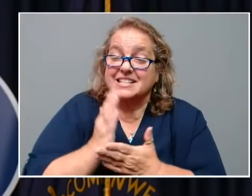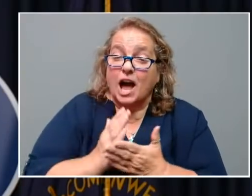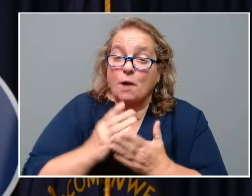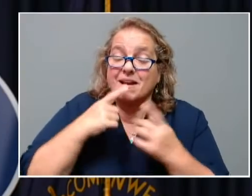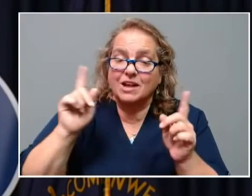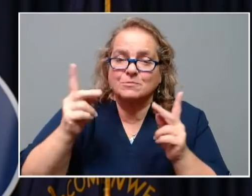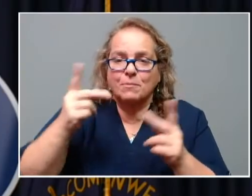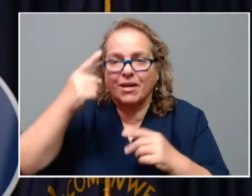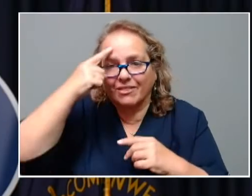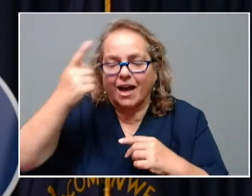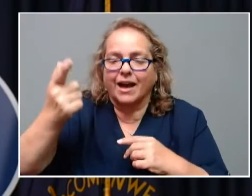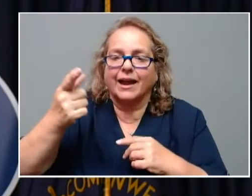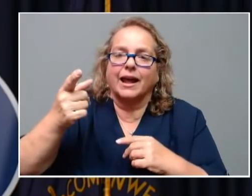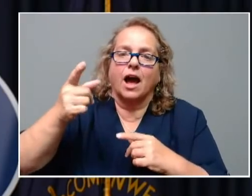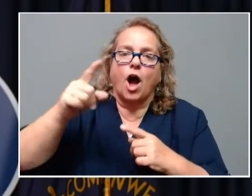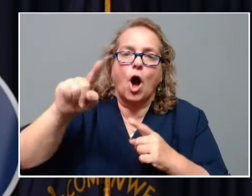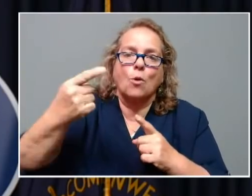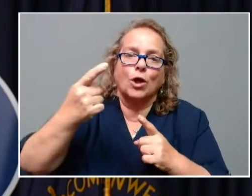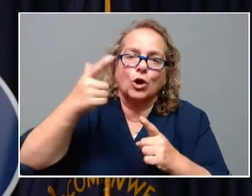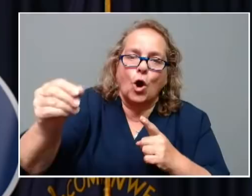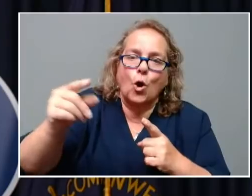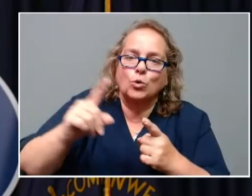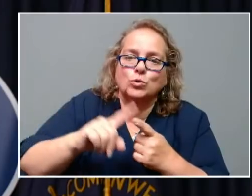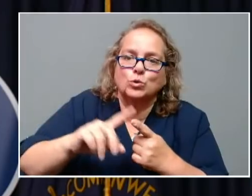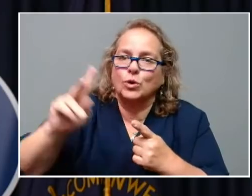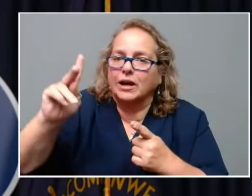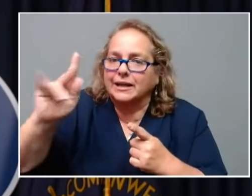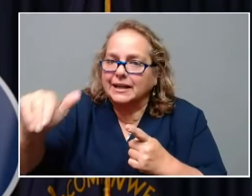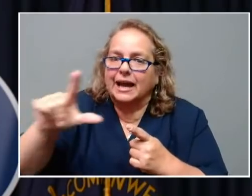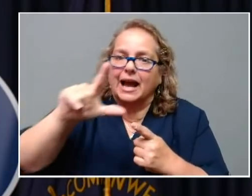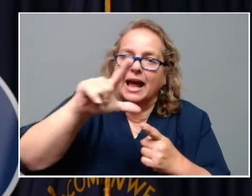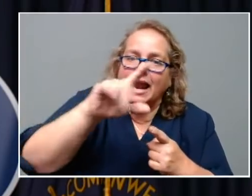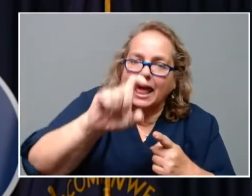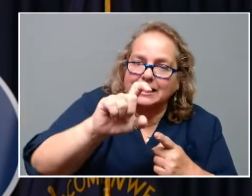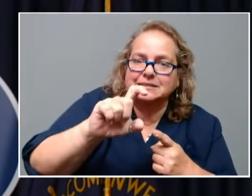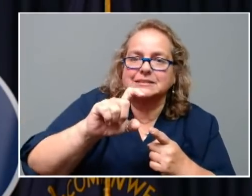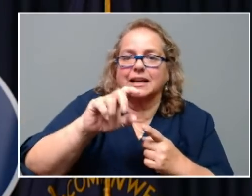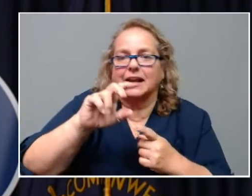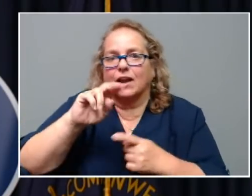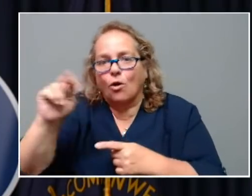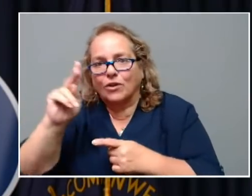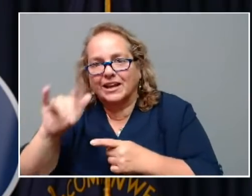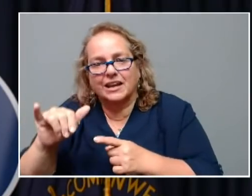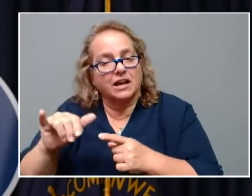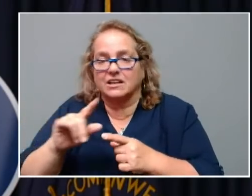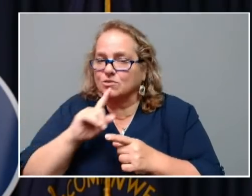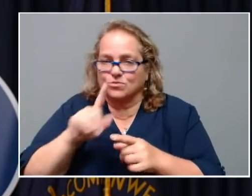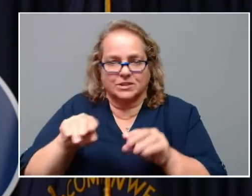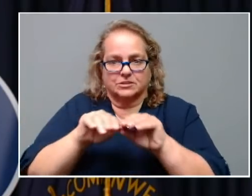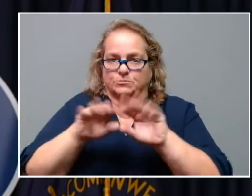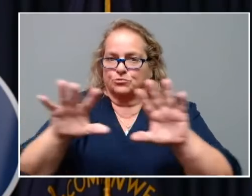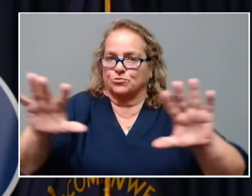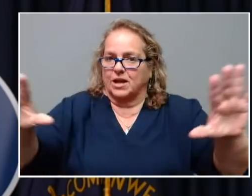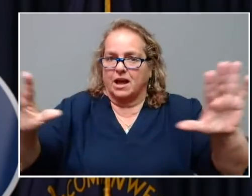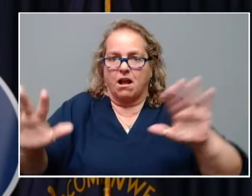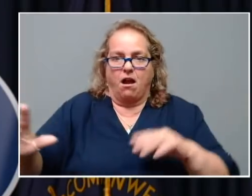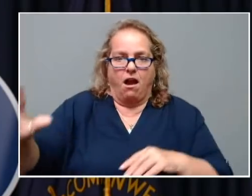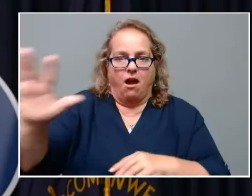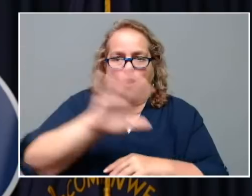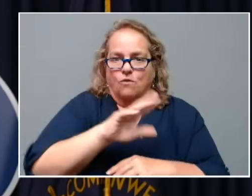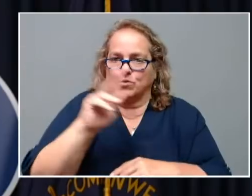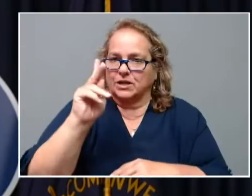Golden Triangle or just a couple of places. They are truly spreading prosperity everywhere. As part of that, earlier this